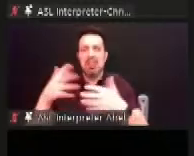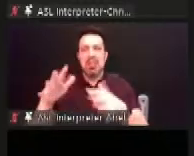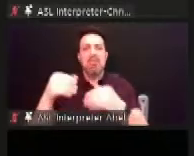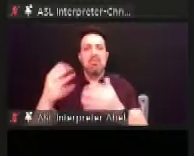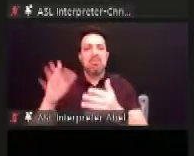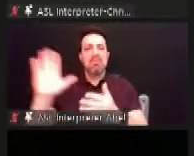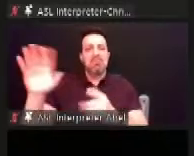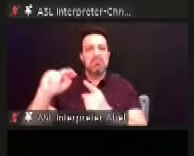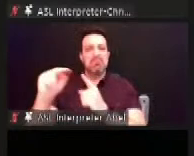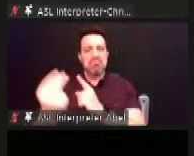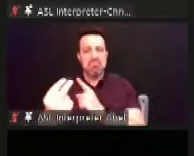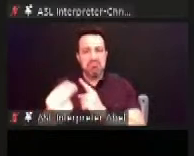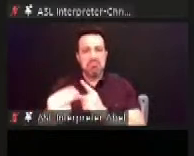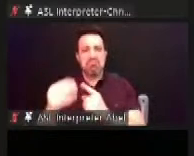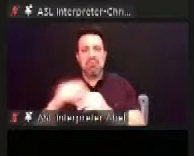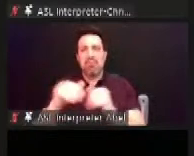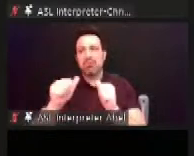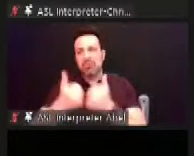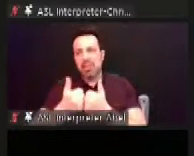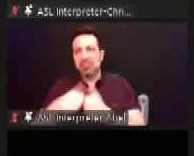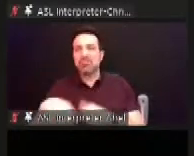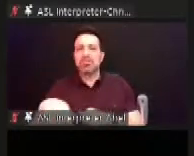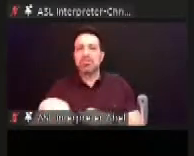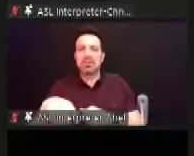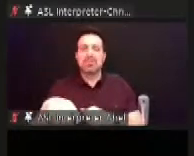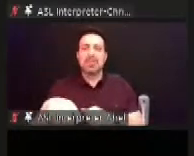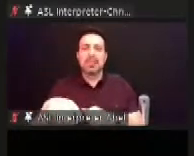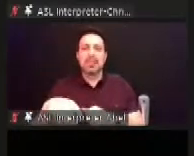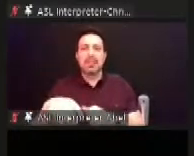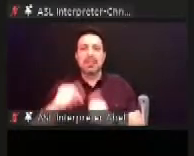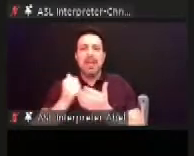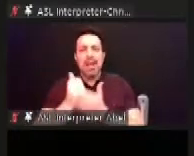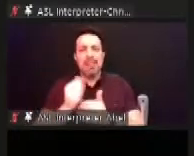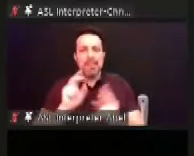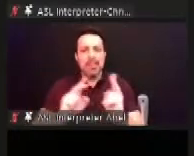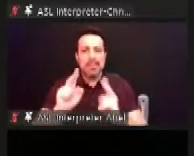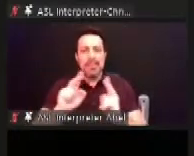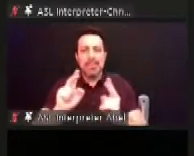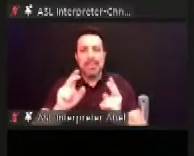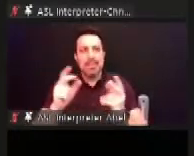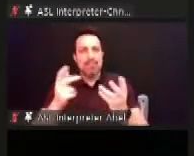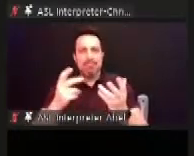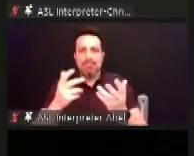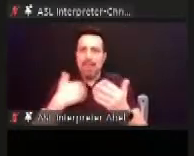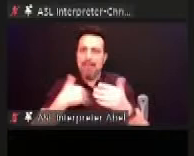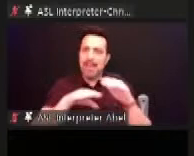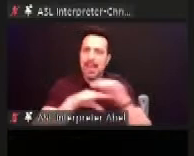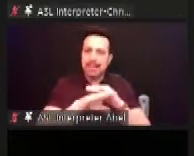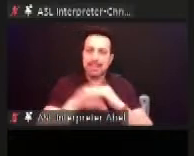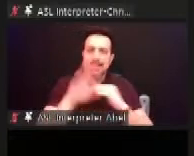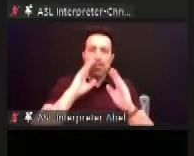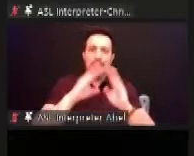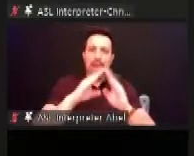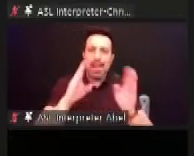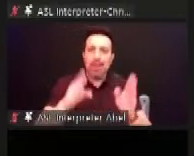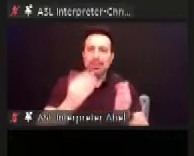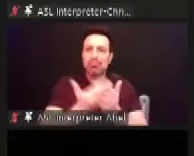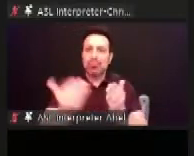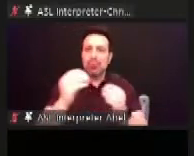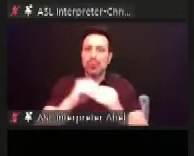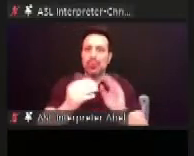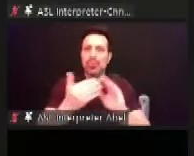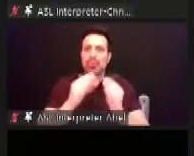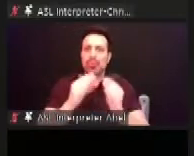perspective on the challenges of helping people get access to housing resources in the community. And so I'm